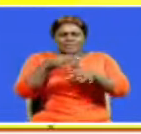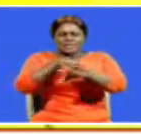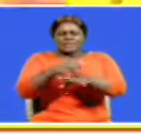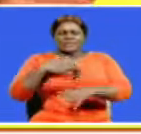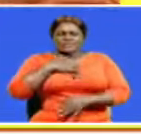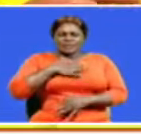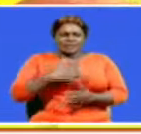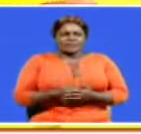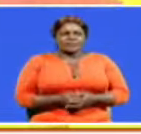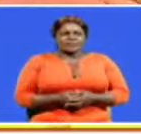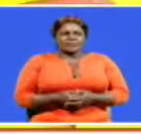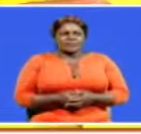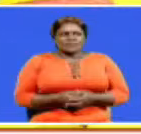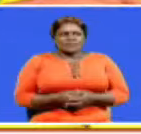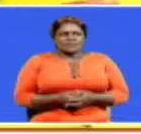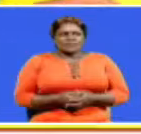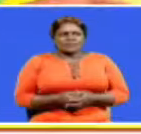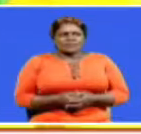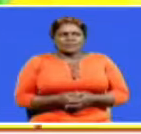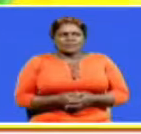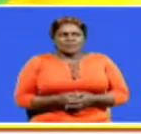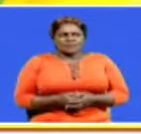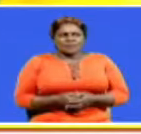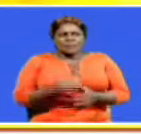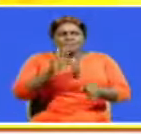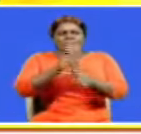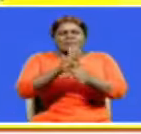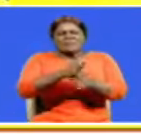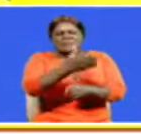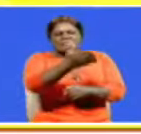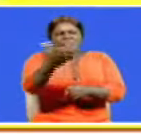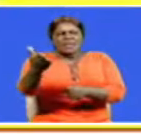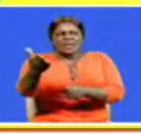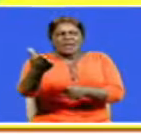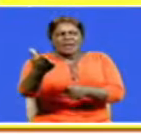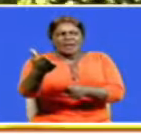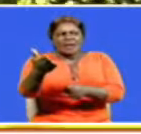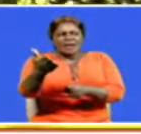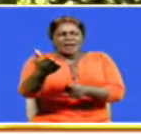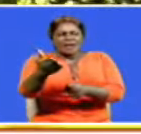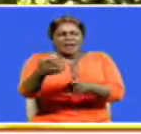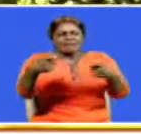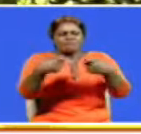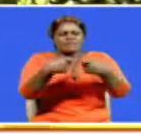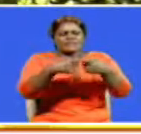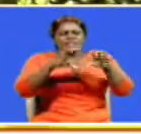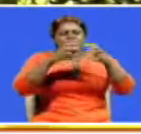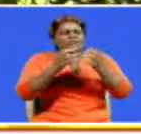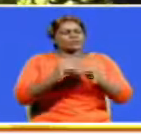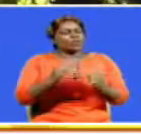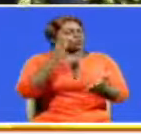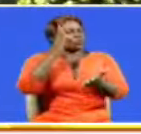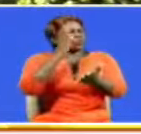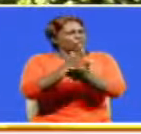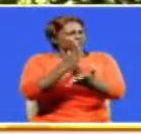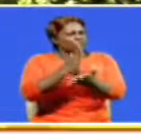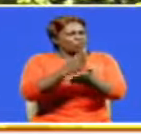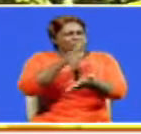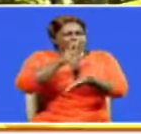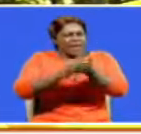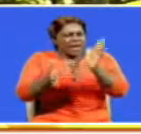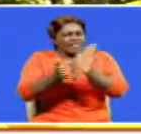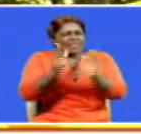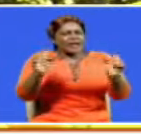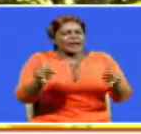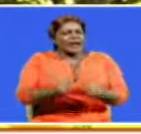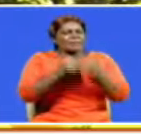science, which of we will get majority of us. Some of us we do not sit in a physics class. Sincerely speaking, there is nothing